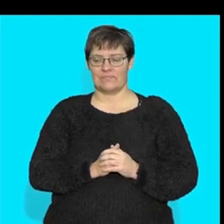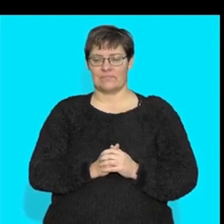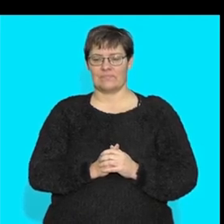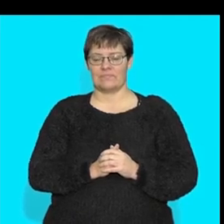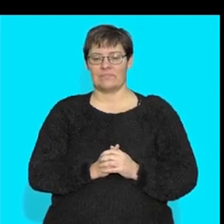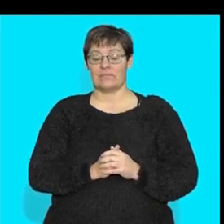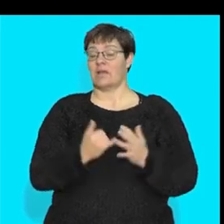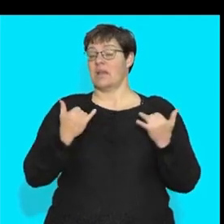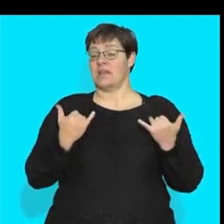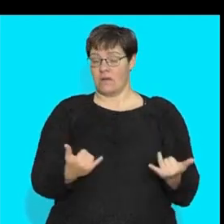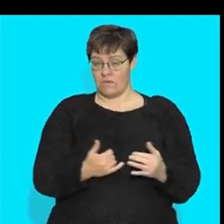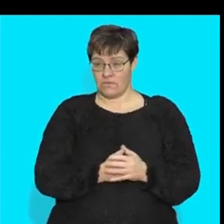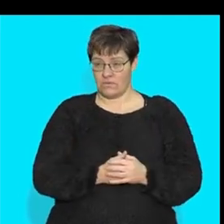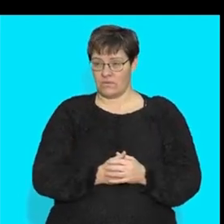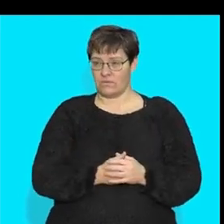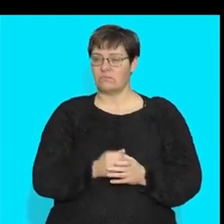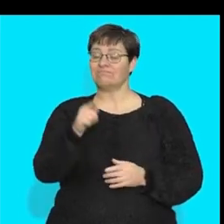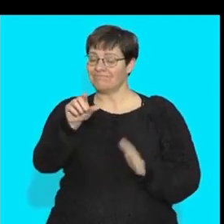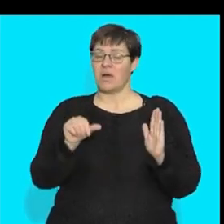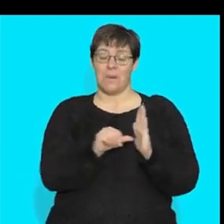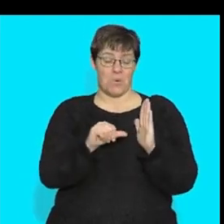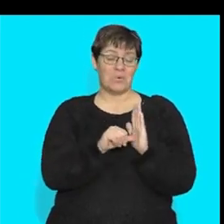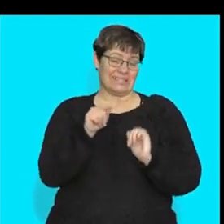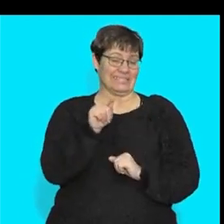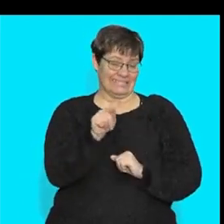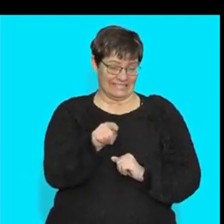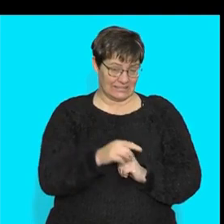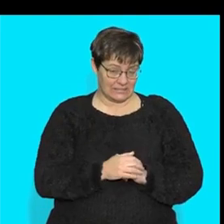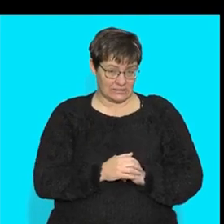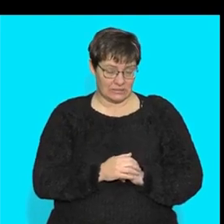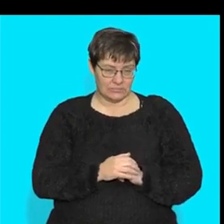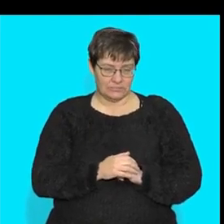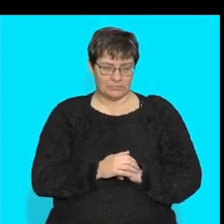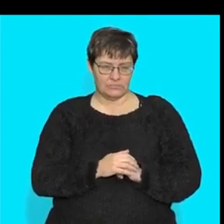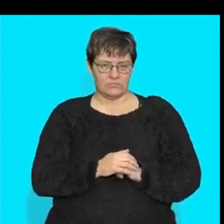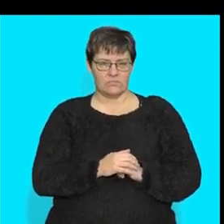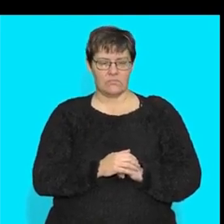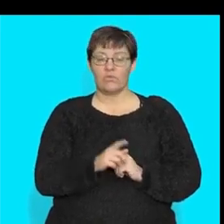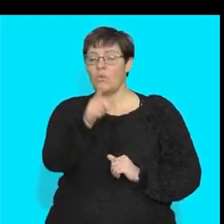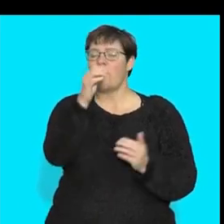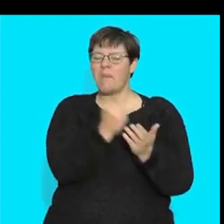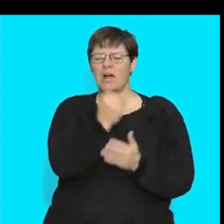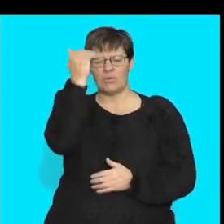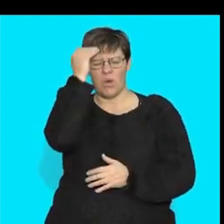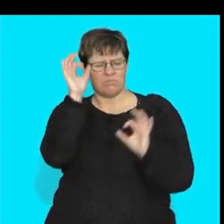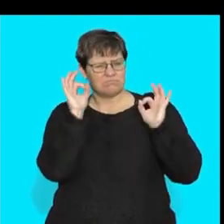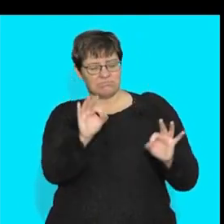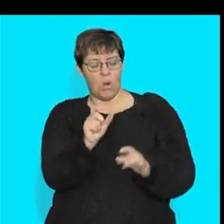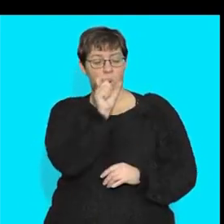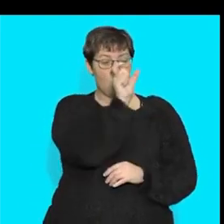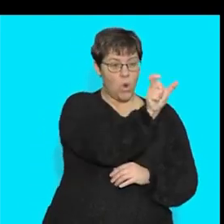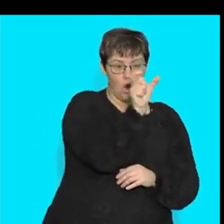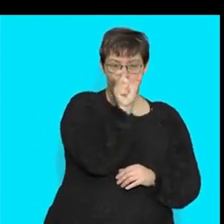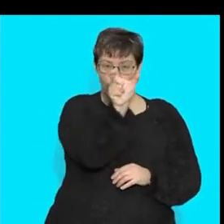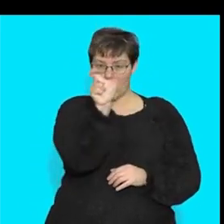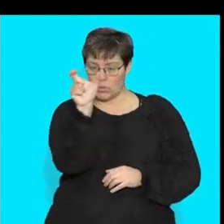Oopsie. Right, now this is a very important slide. You have to know exactly what words to